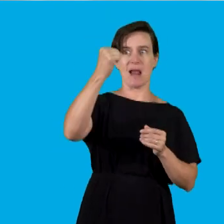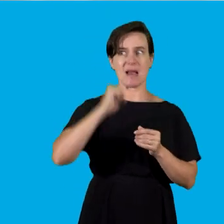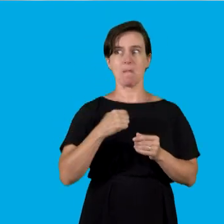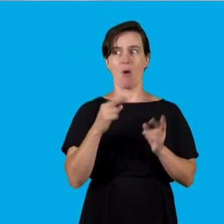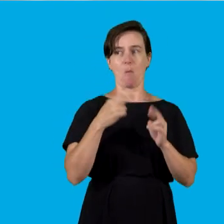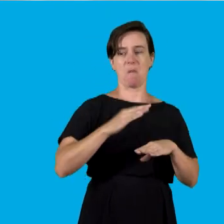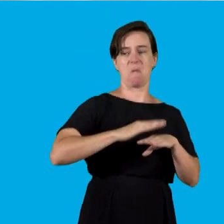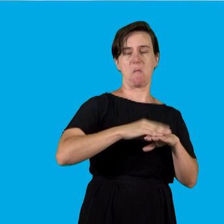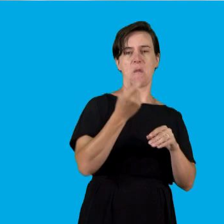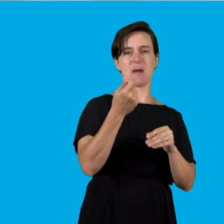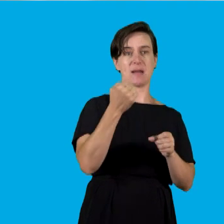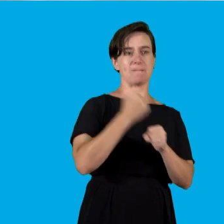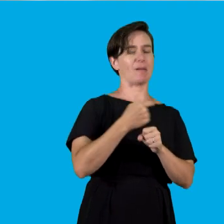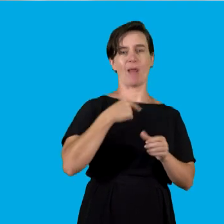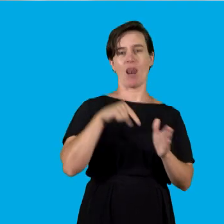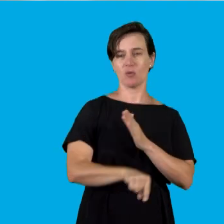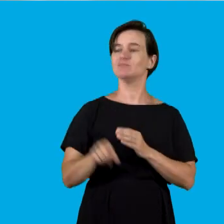of making more money.